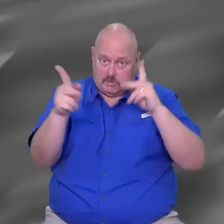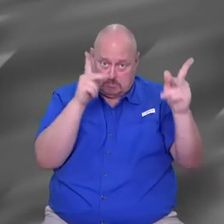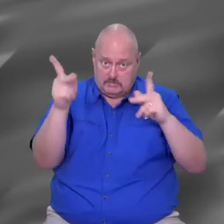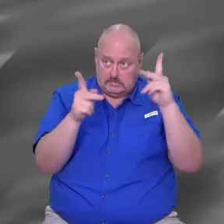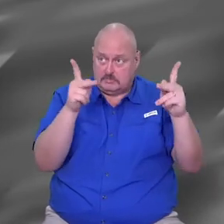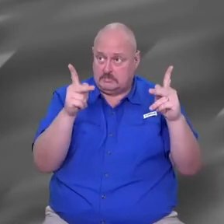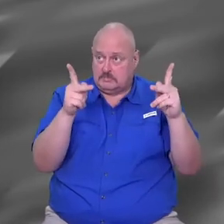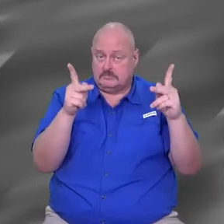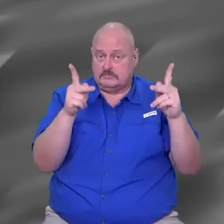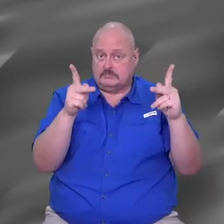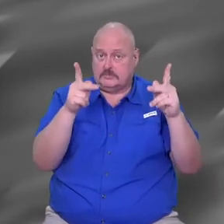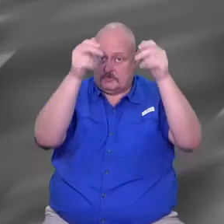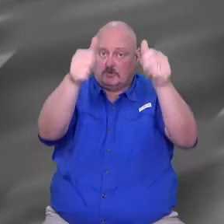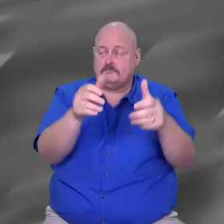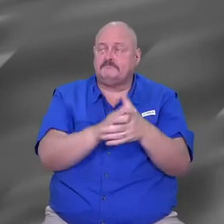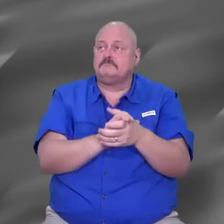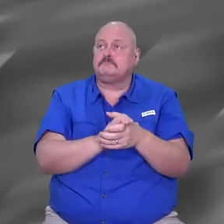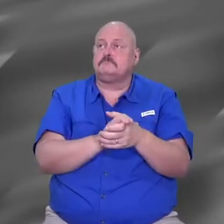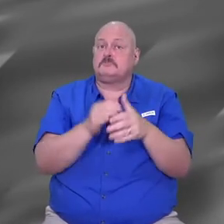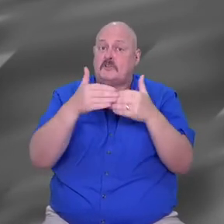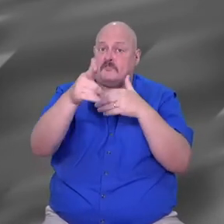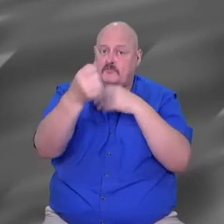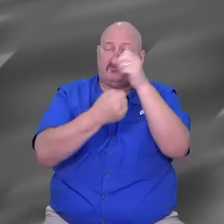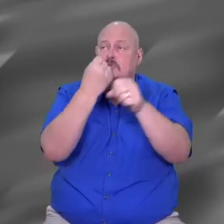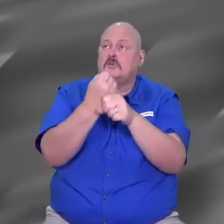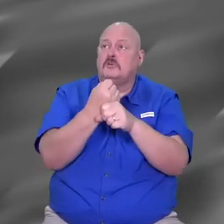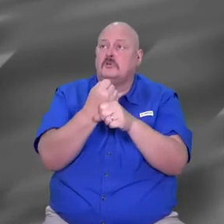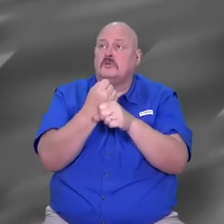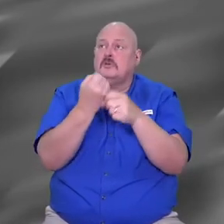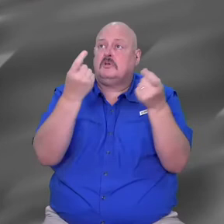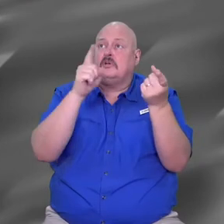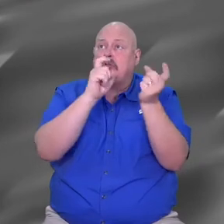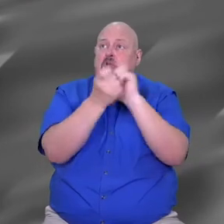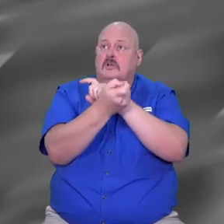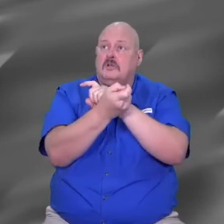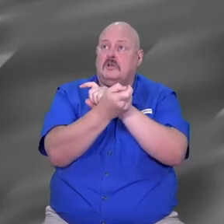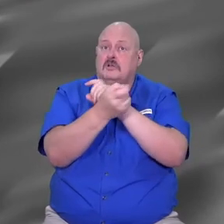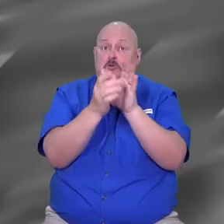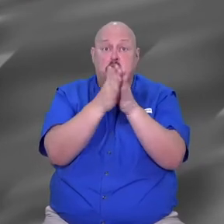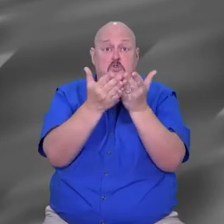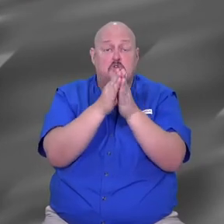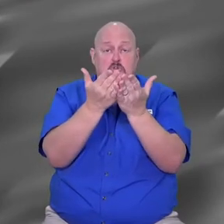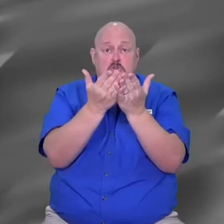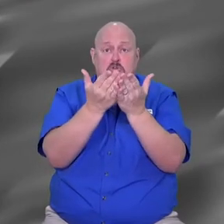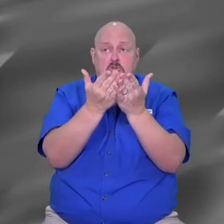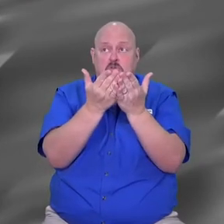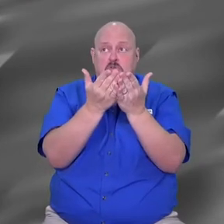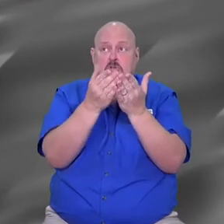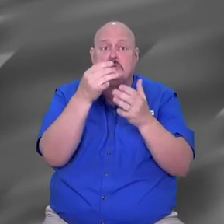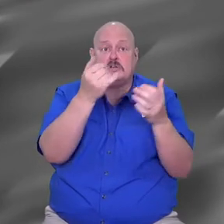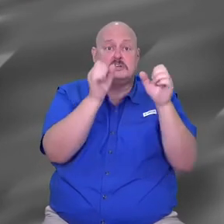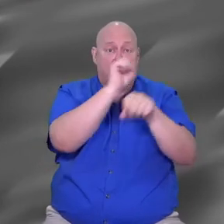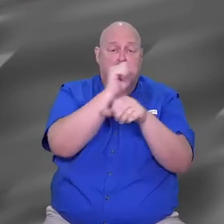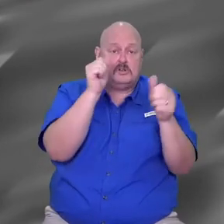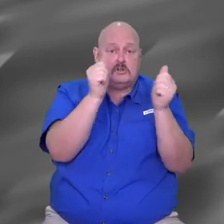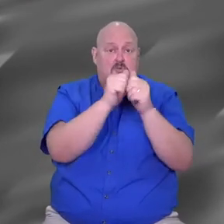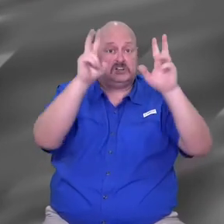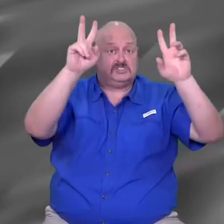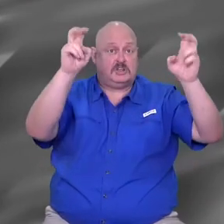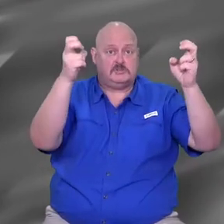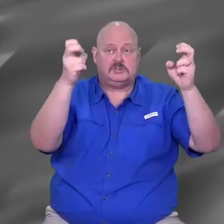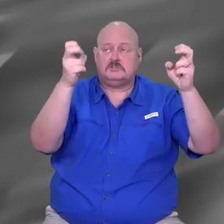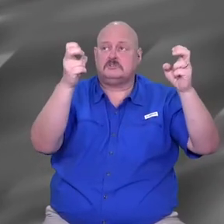when it was posted. Fast forward a few years, it's been turned into a book where she deals with subject